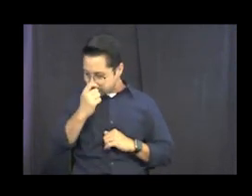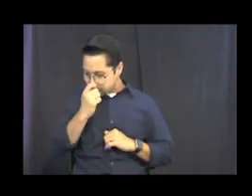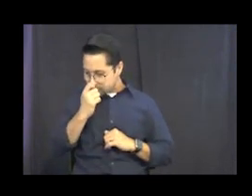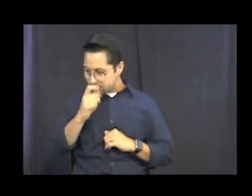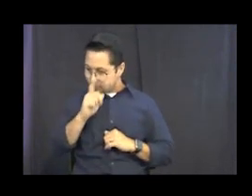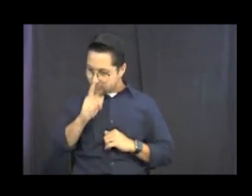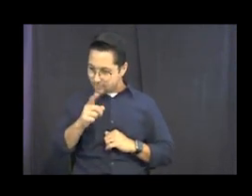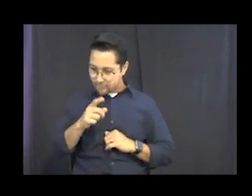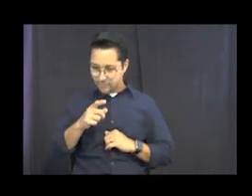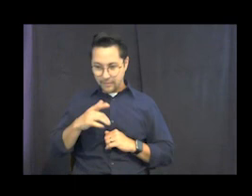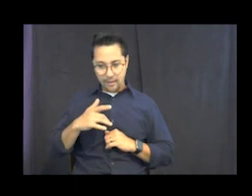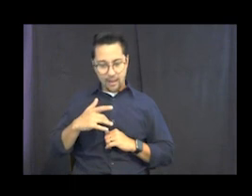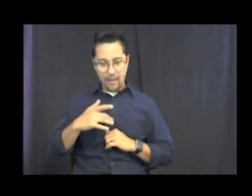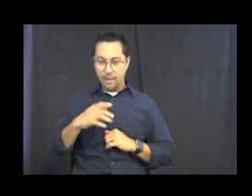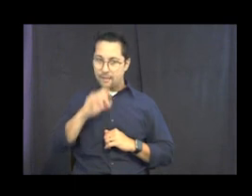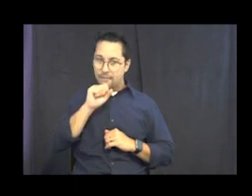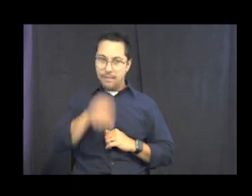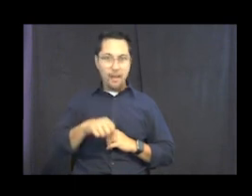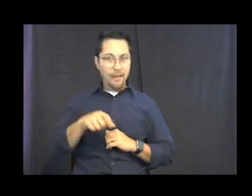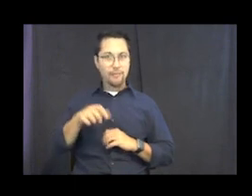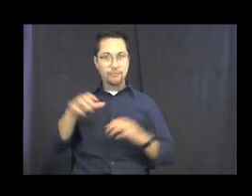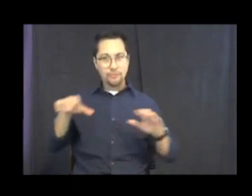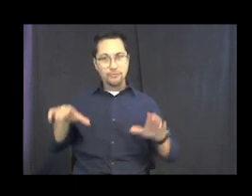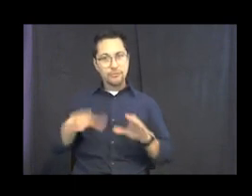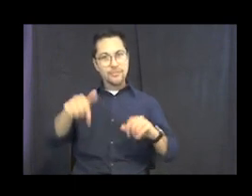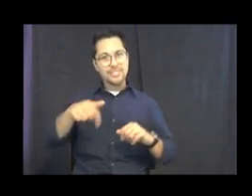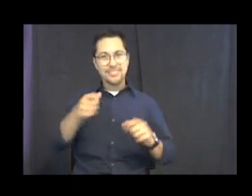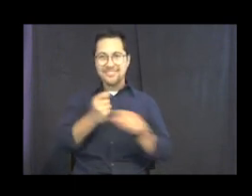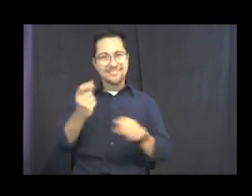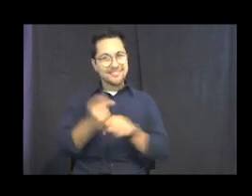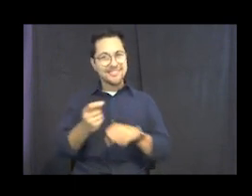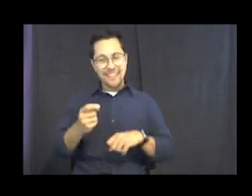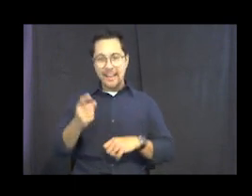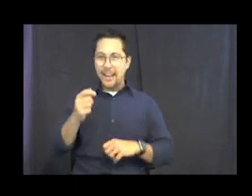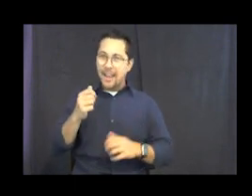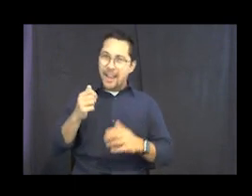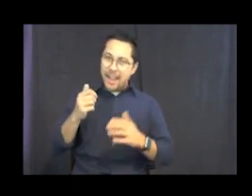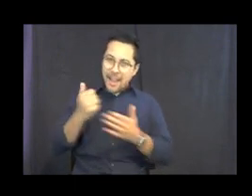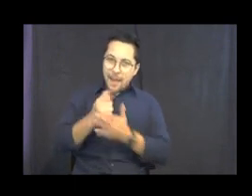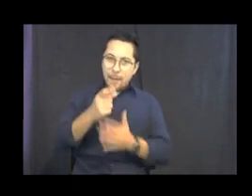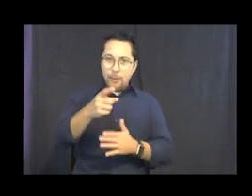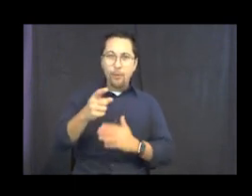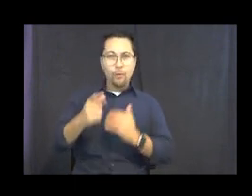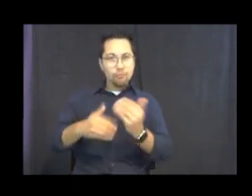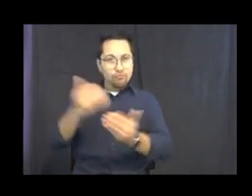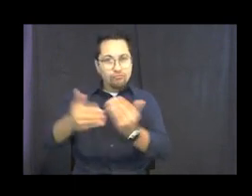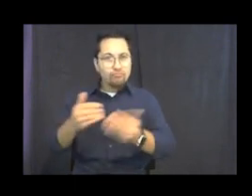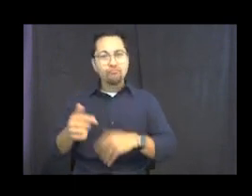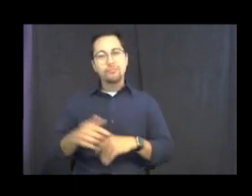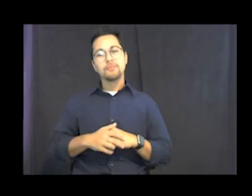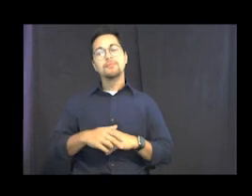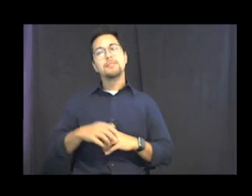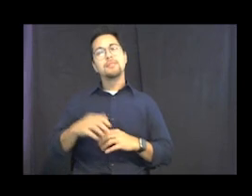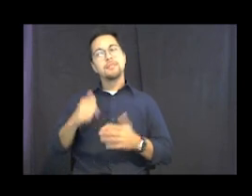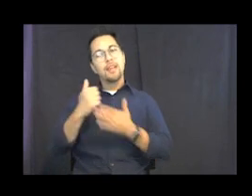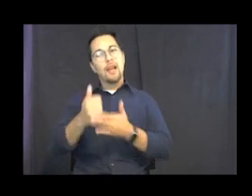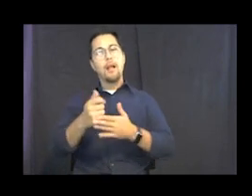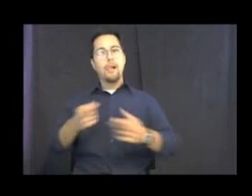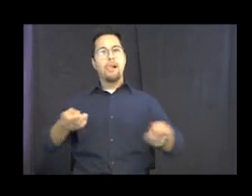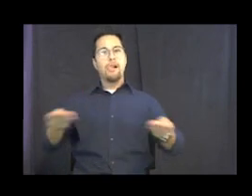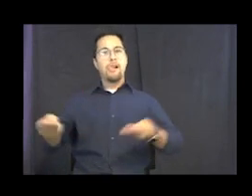It's an honor for me to do it every single year, for you guys to help you get this going and to moderate